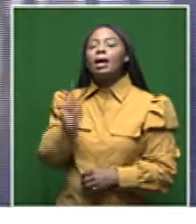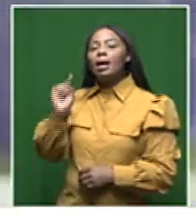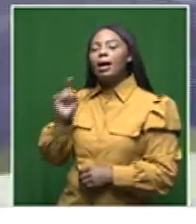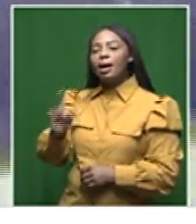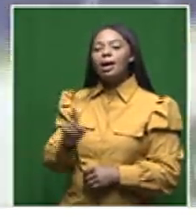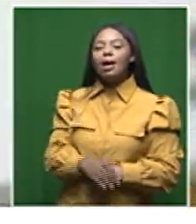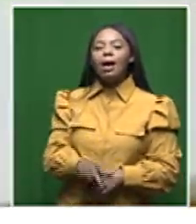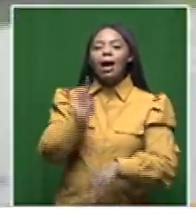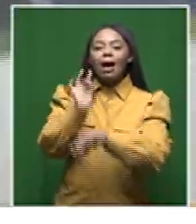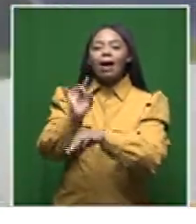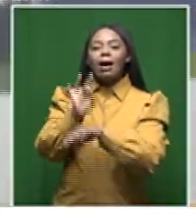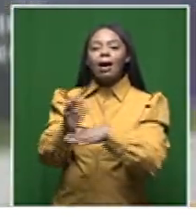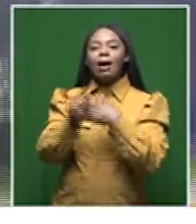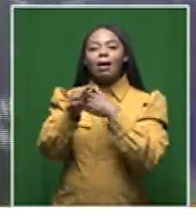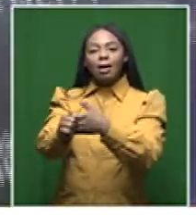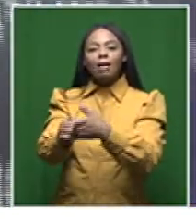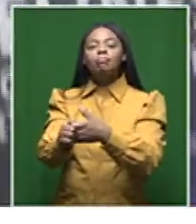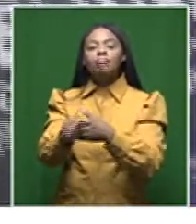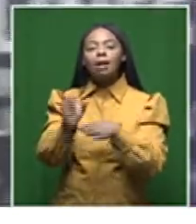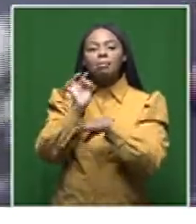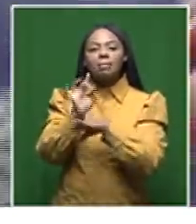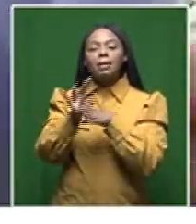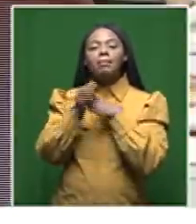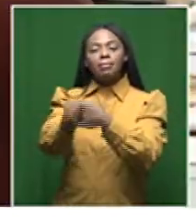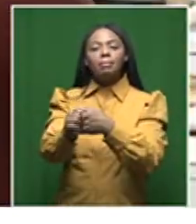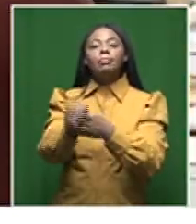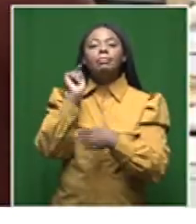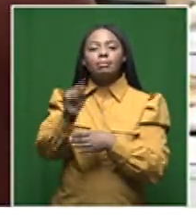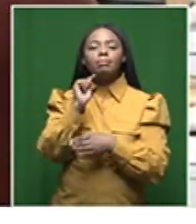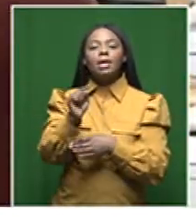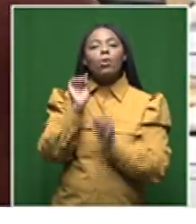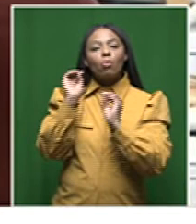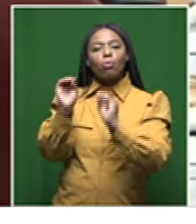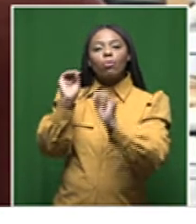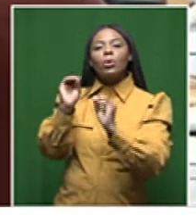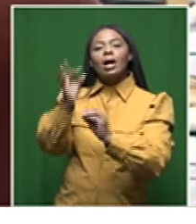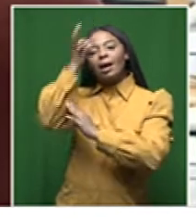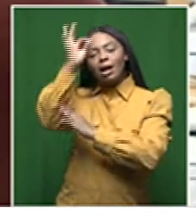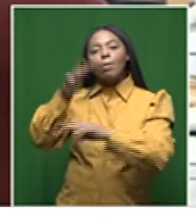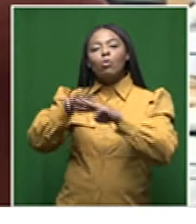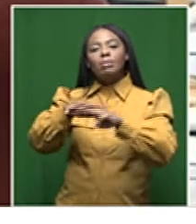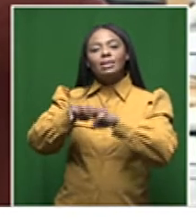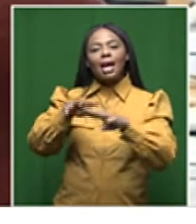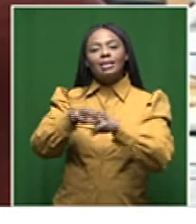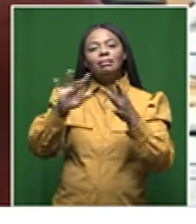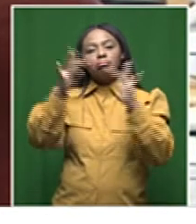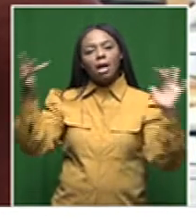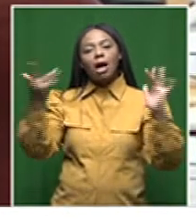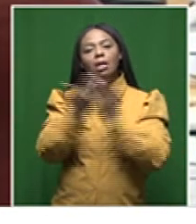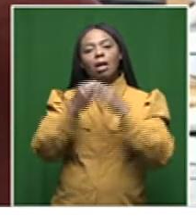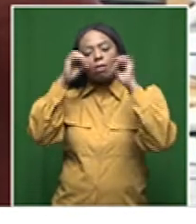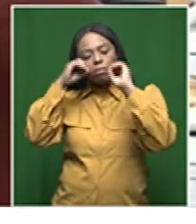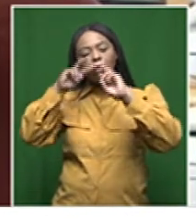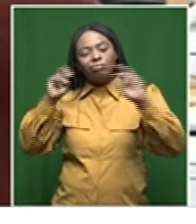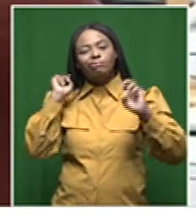for infertility. I'm going to try and show that again. Also available on the government's website. And these are